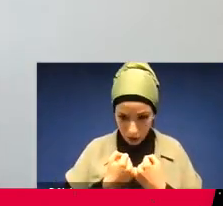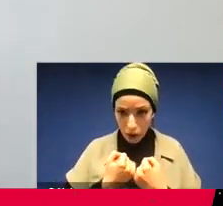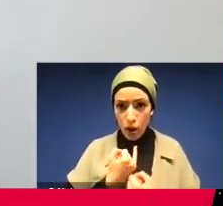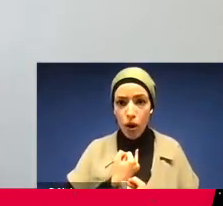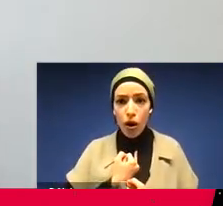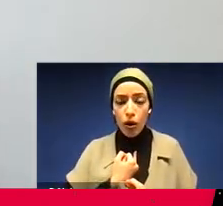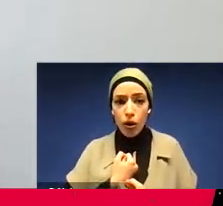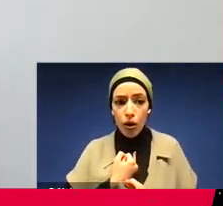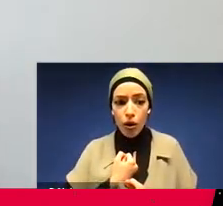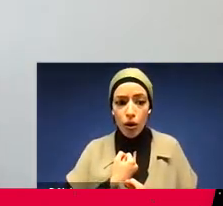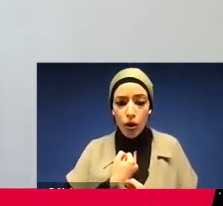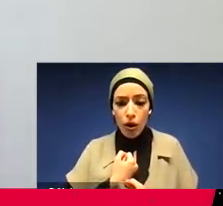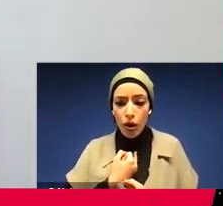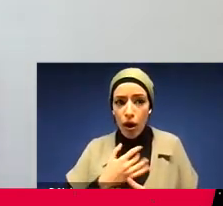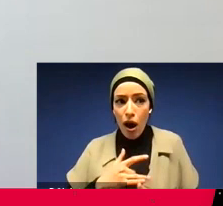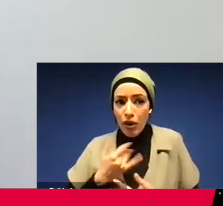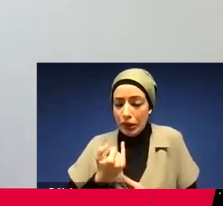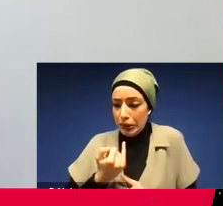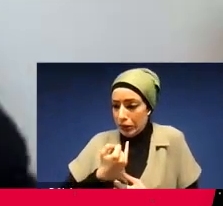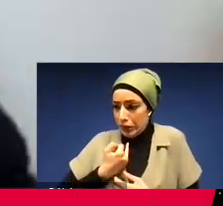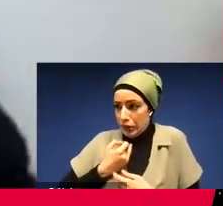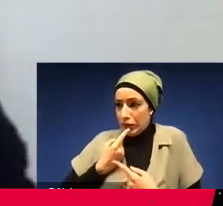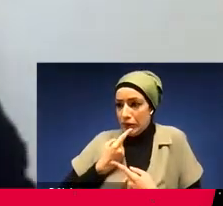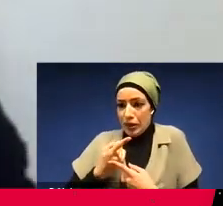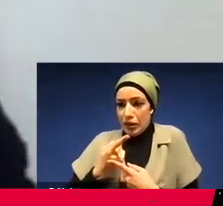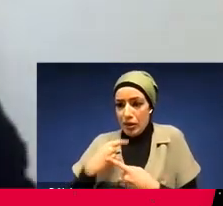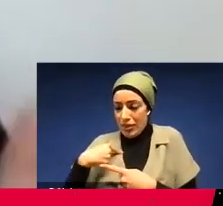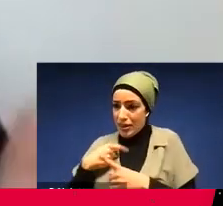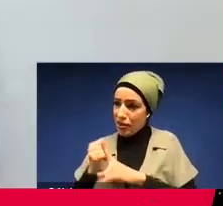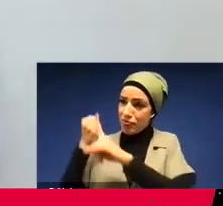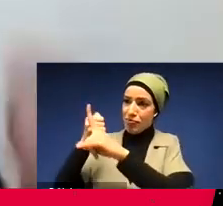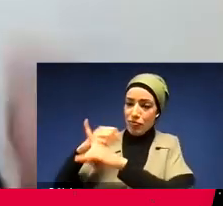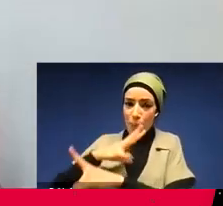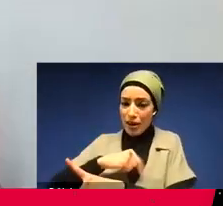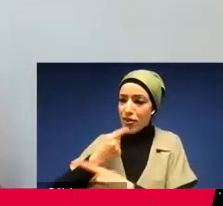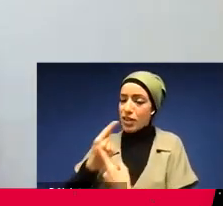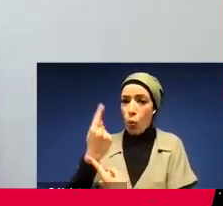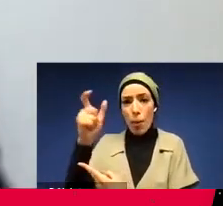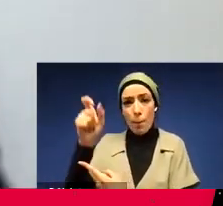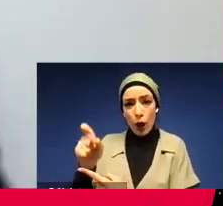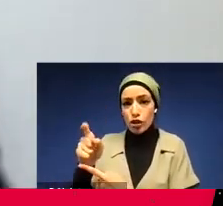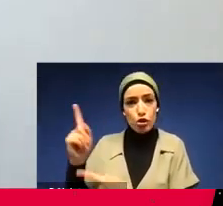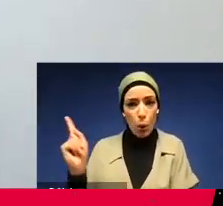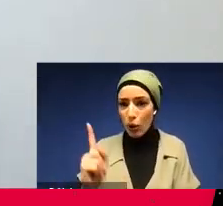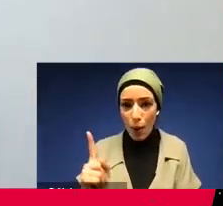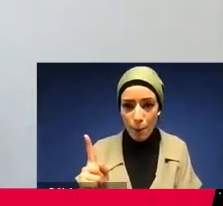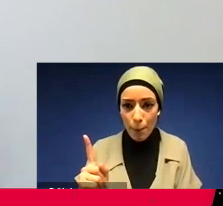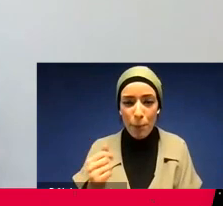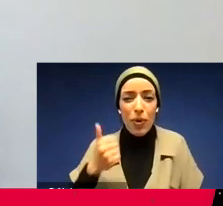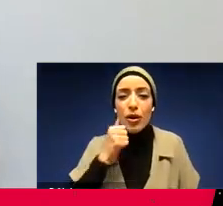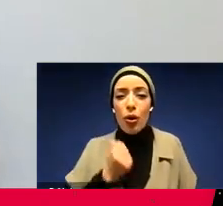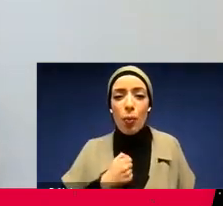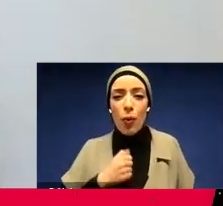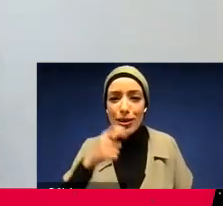because as if I was betraying the cause by telling a person to not protest, to not be on the street. But I also know my sister's role wasn't